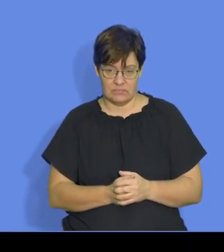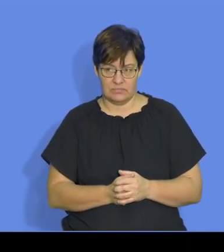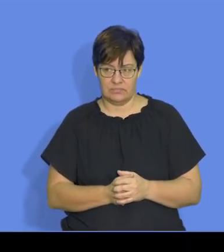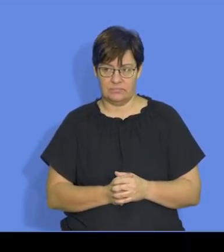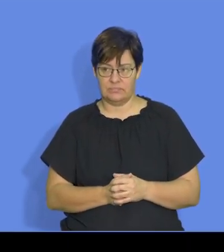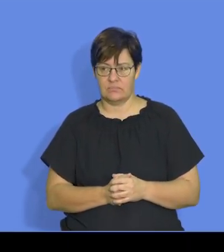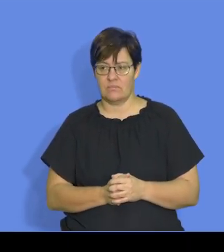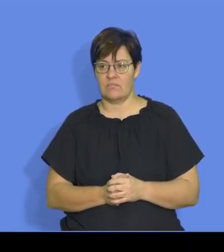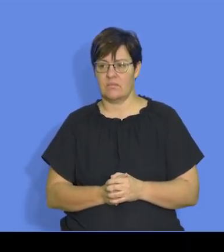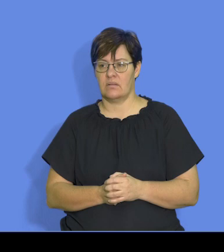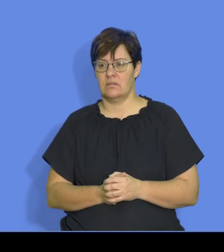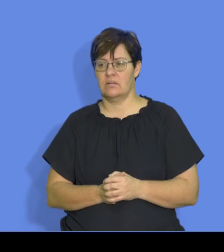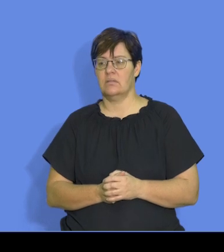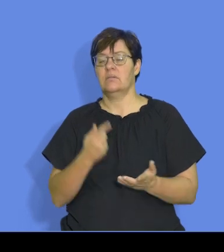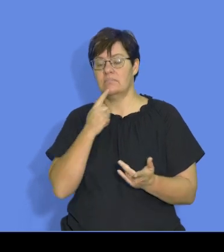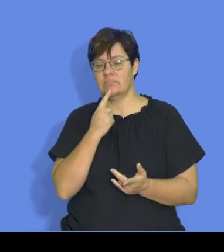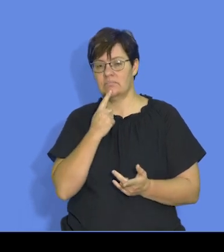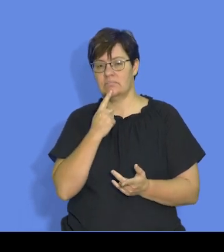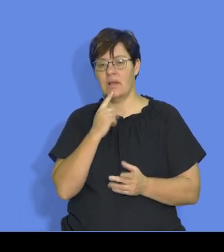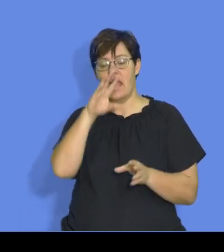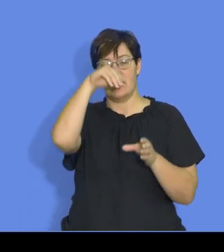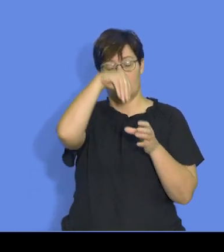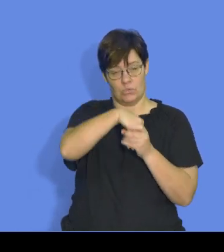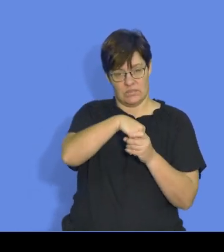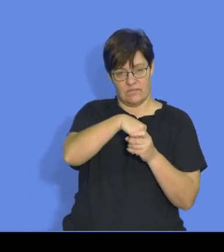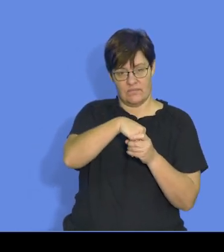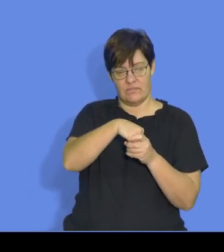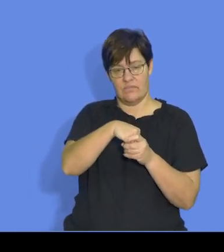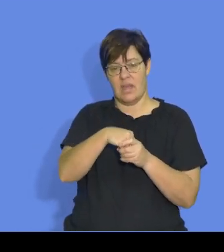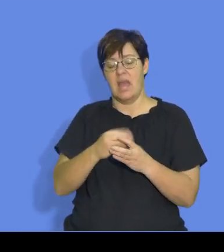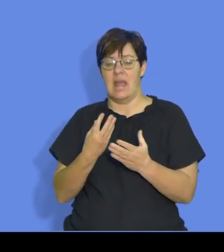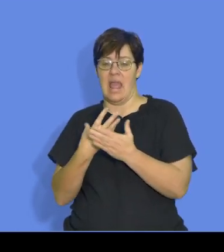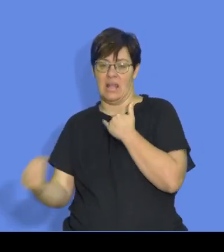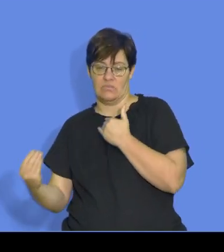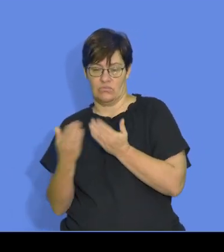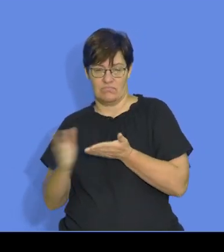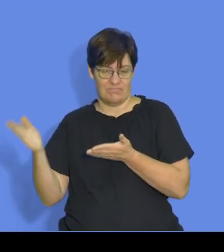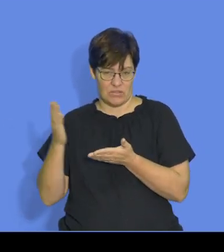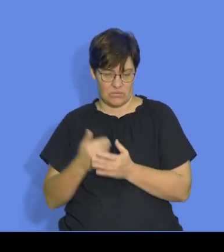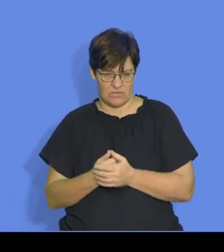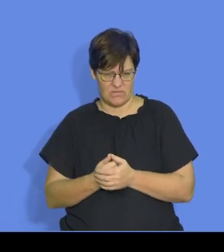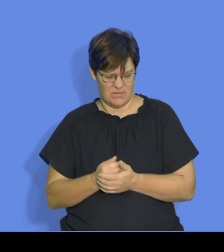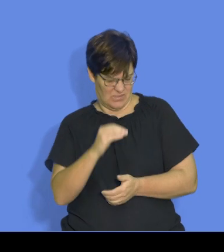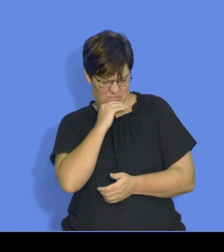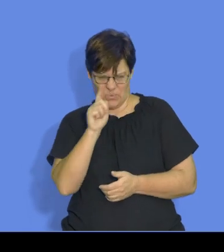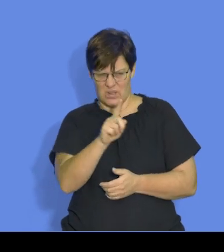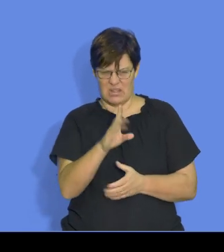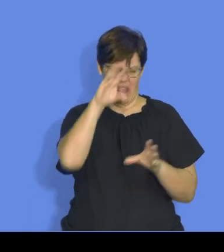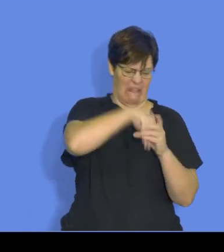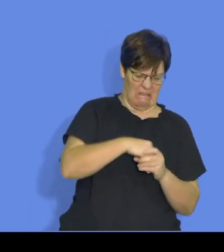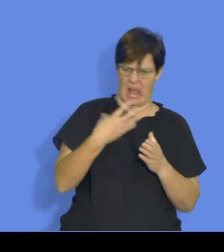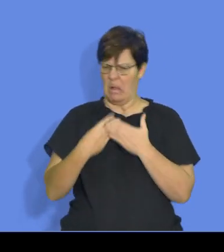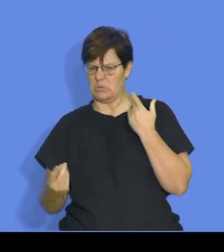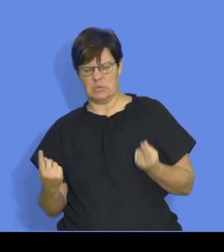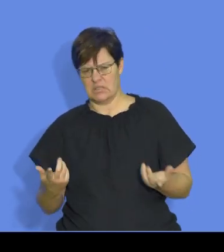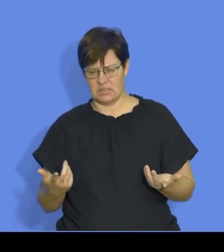Okay, now we come to inclusive and exclusive. What are we talking about here? Basically,